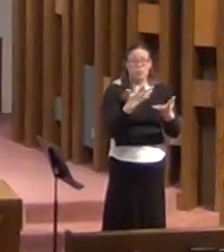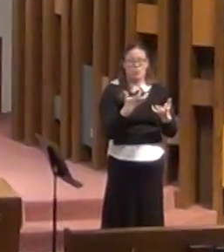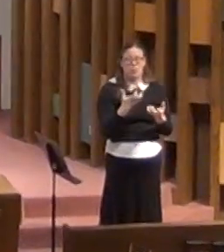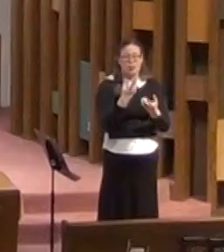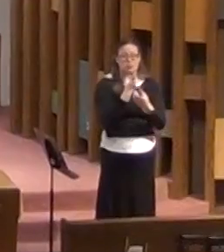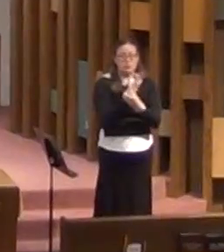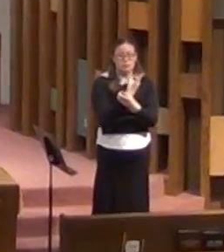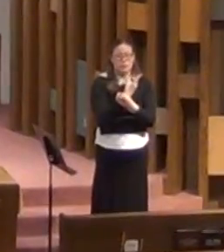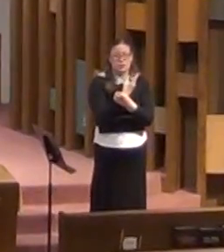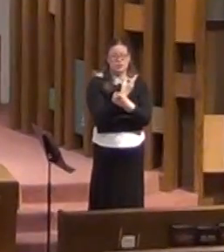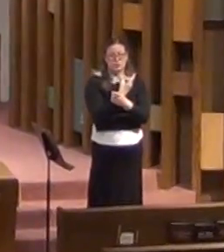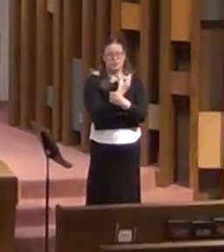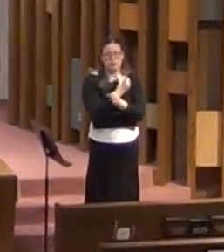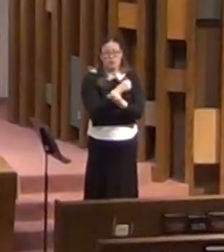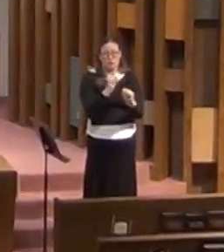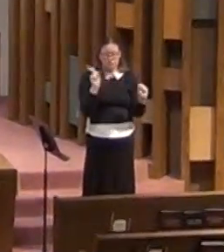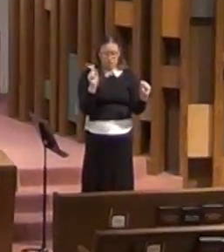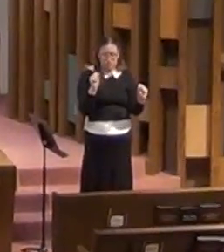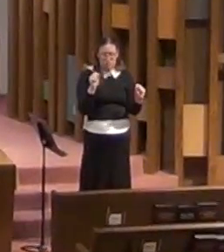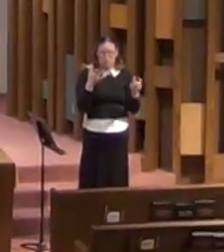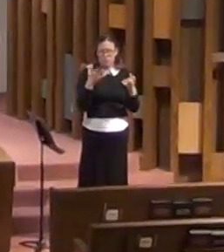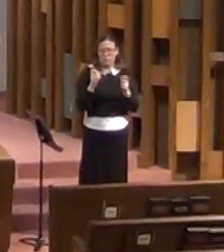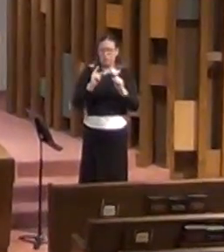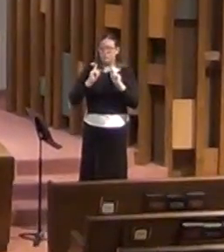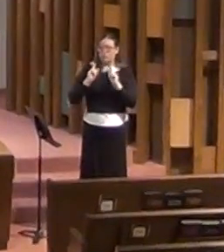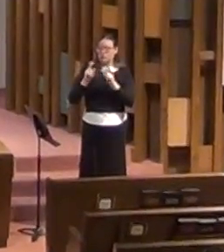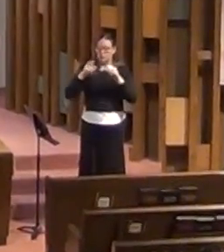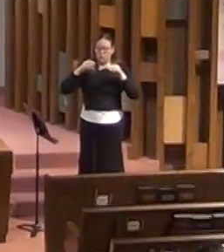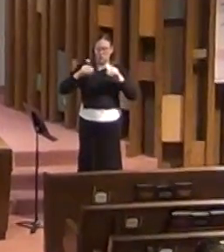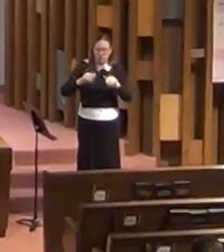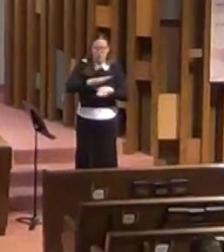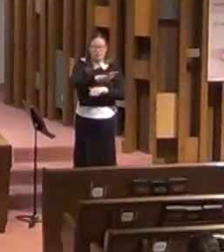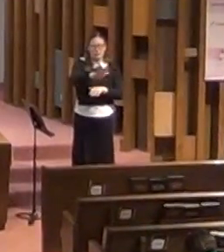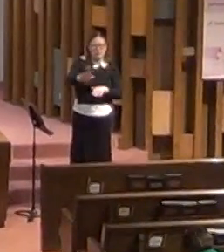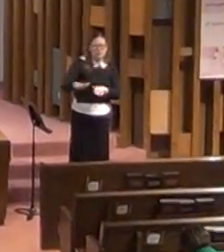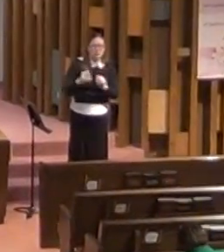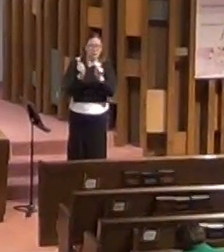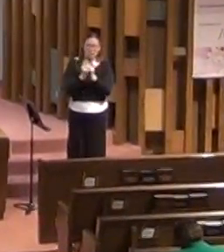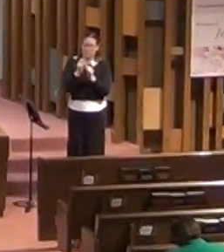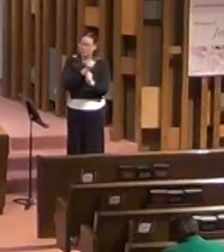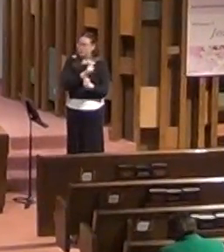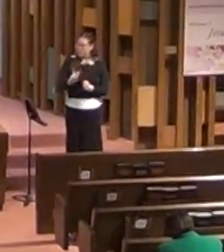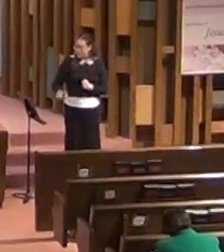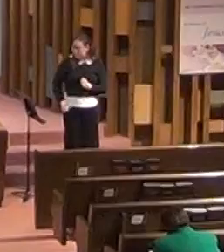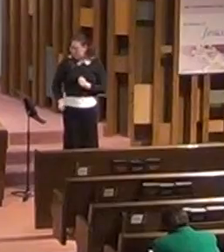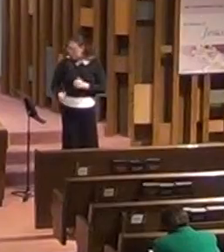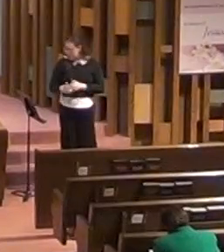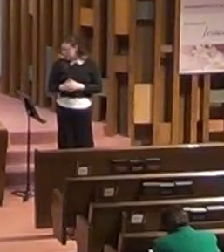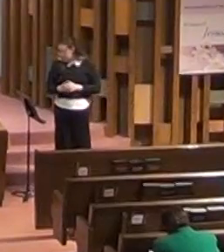with the Lord. Sharon's going to lead us in the singing of our conclusion.